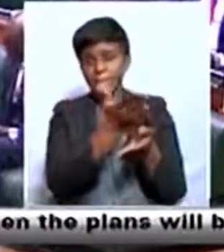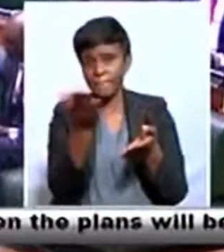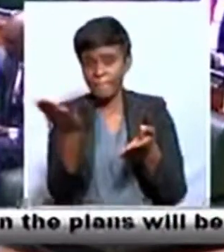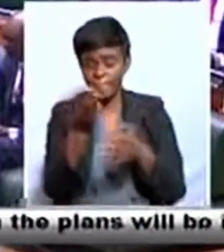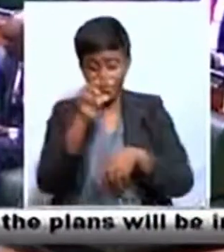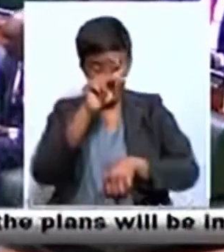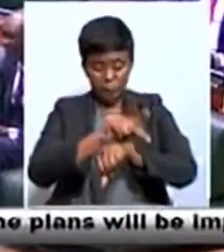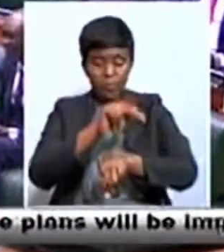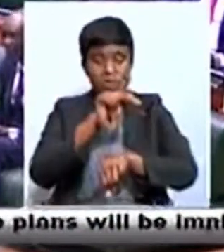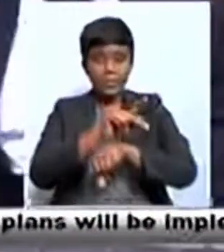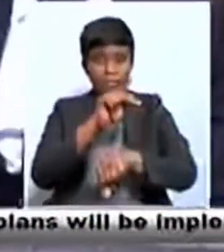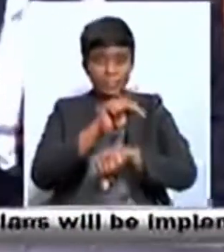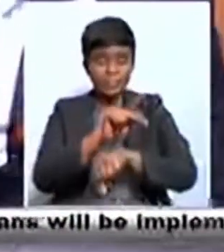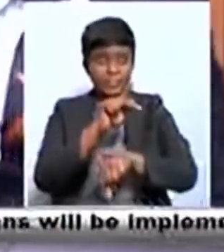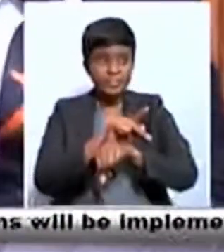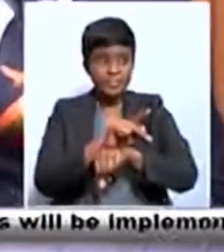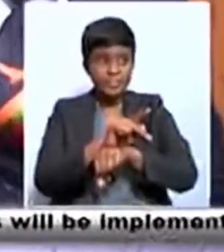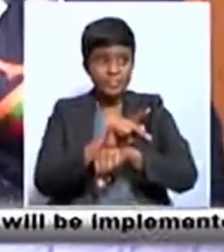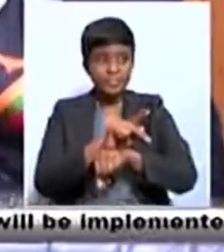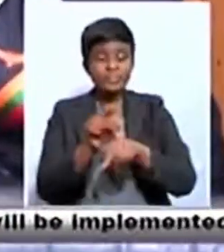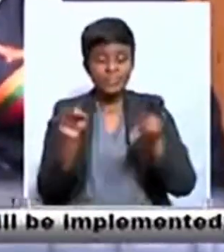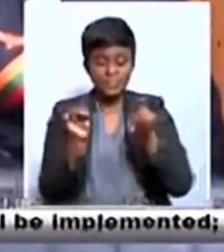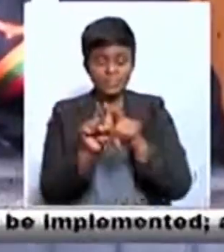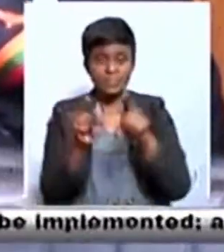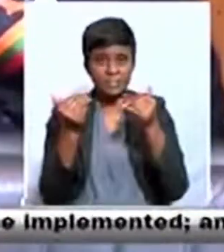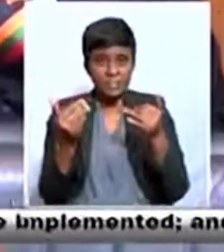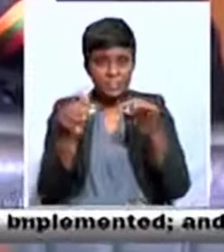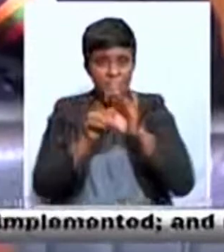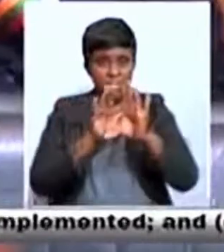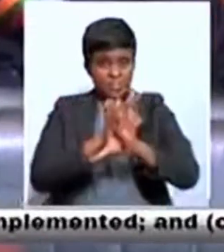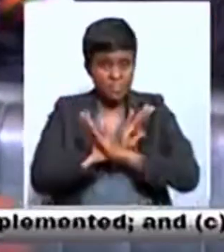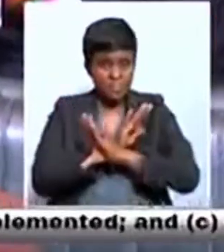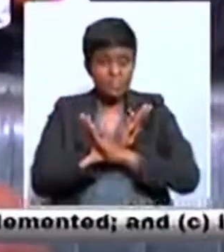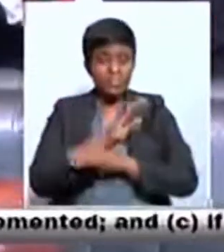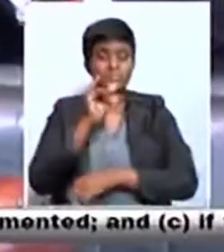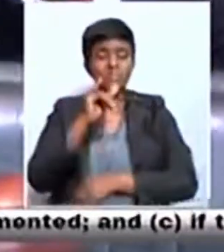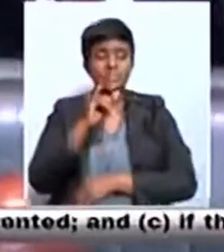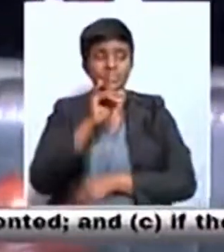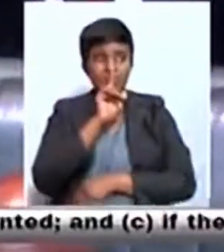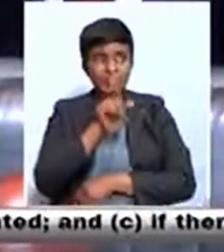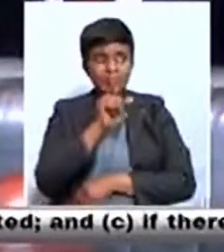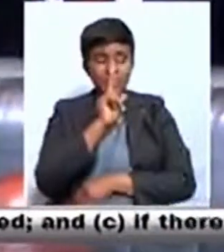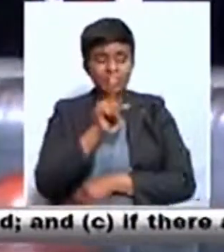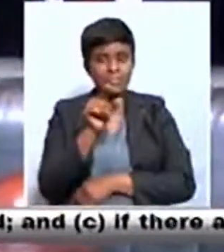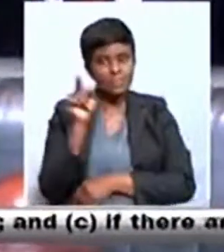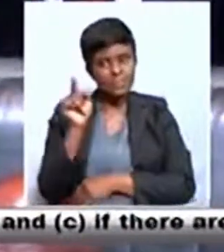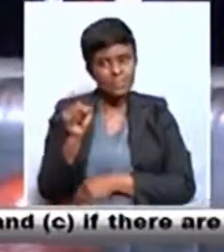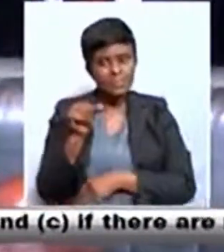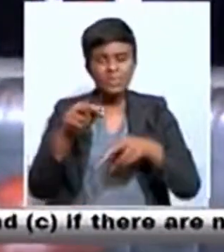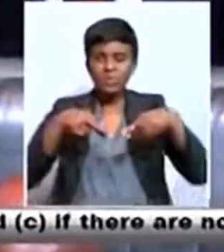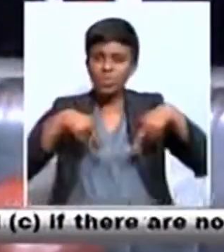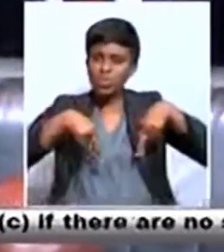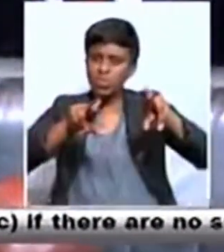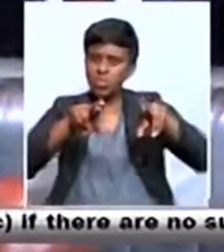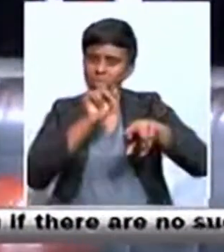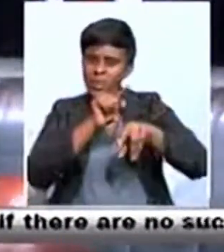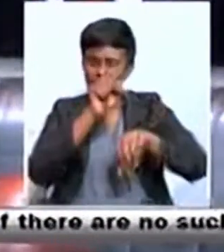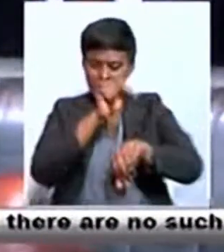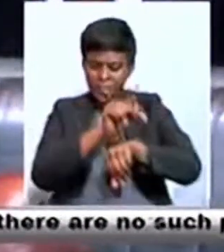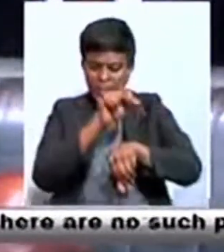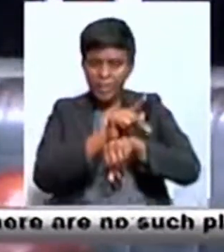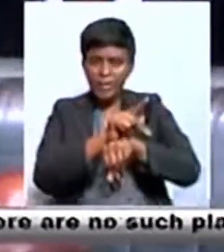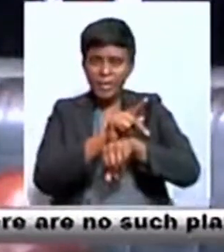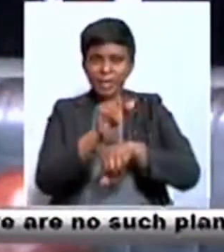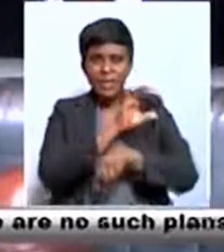projects, even right now in Zambia, in as far as road contracts, when a